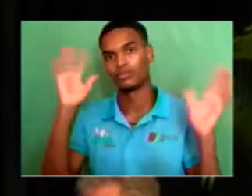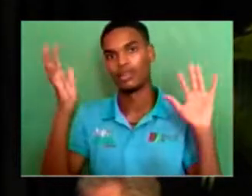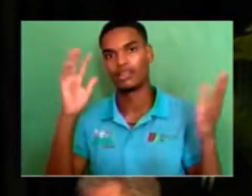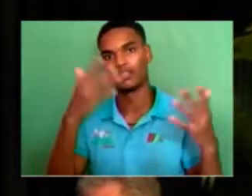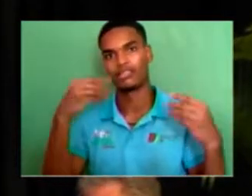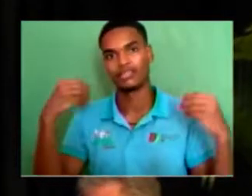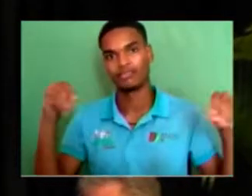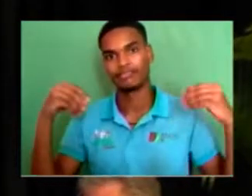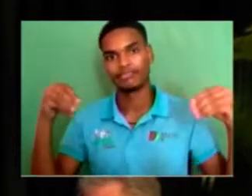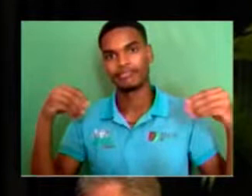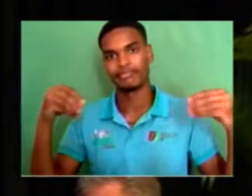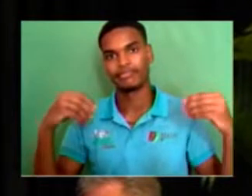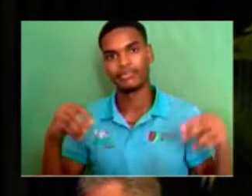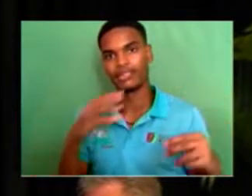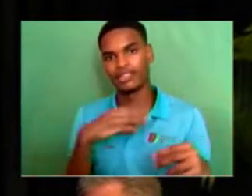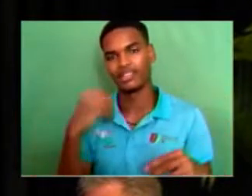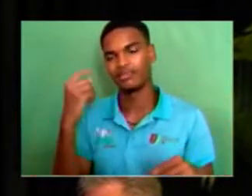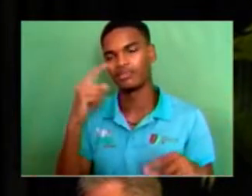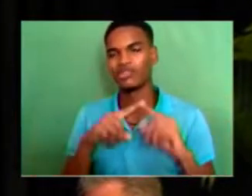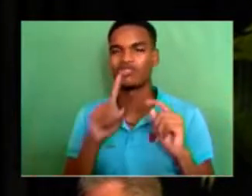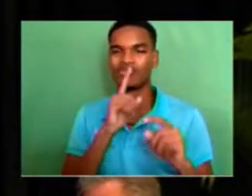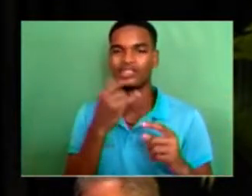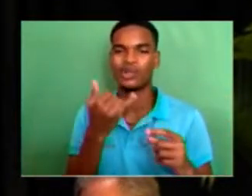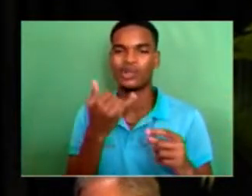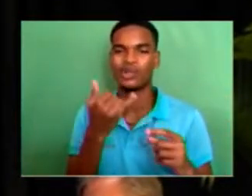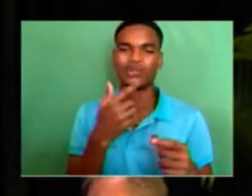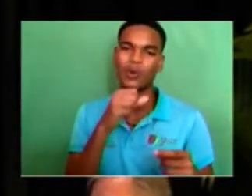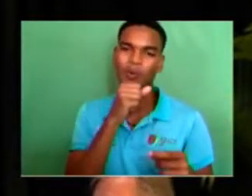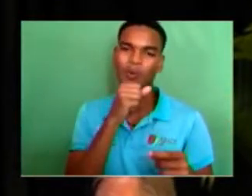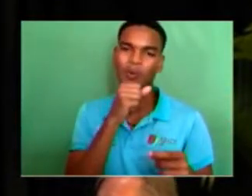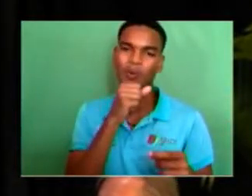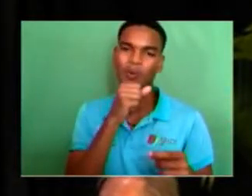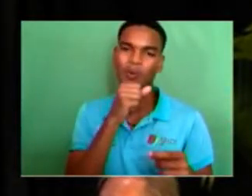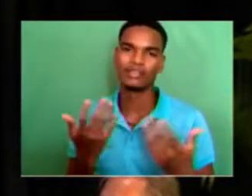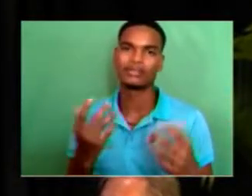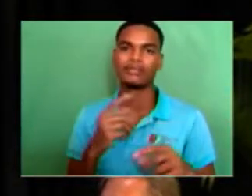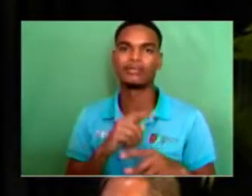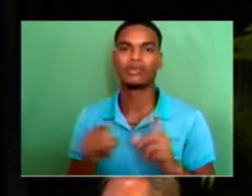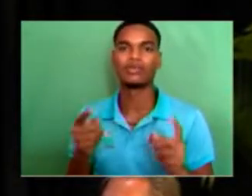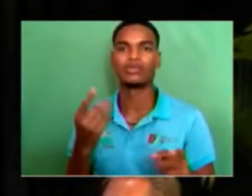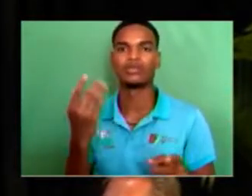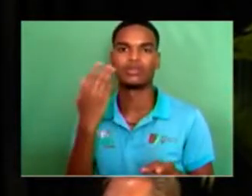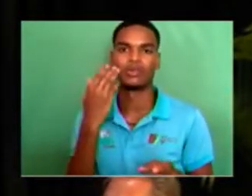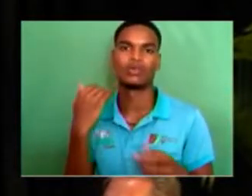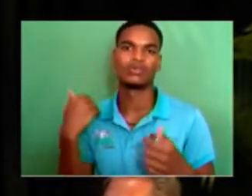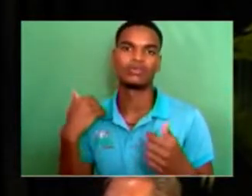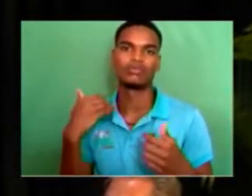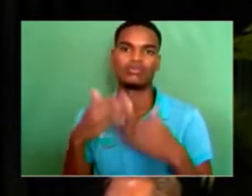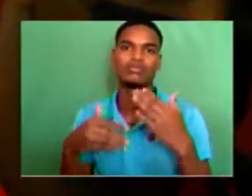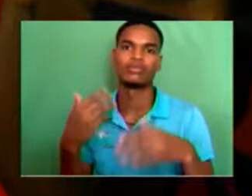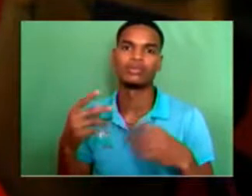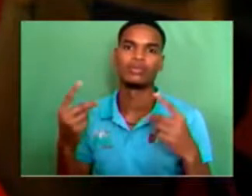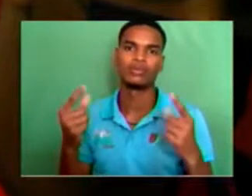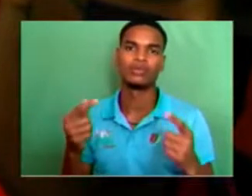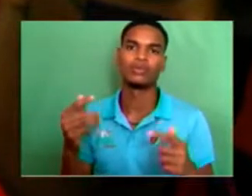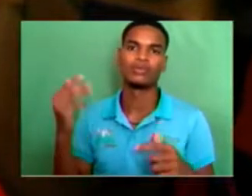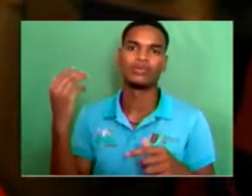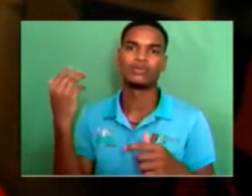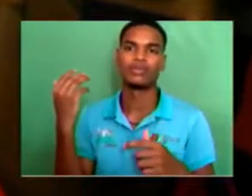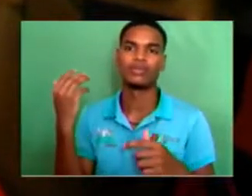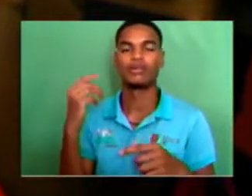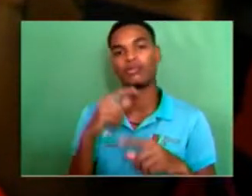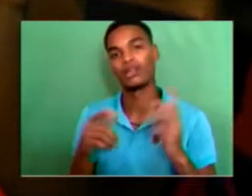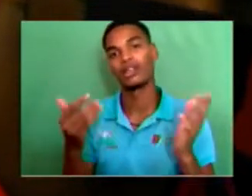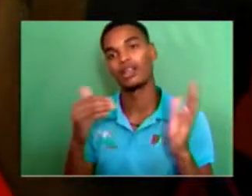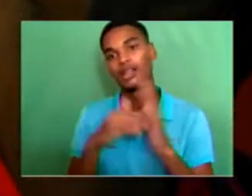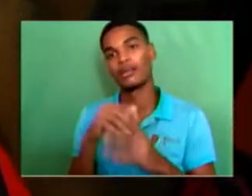mature and that's kind of bottomed out. And so we hope 3.0 gets there quicker, at least with that baseline. Again, people are